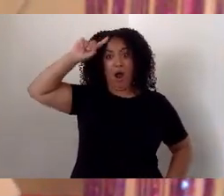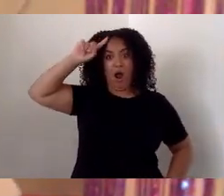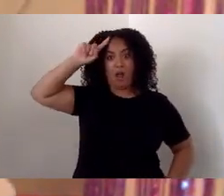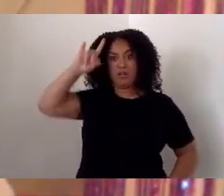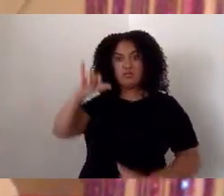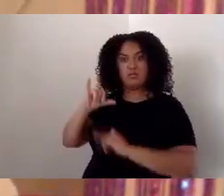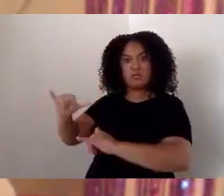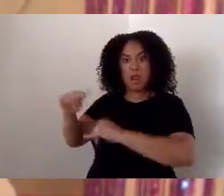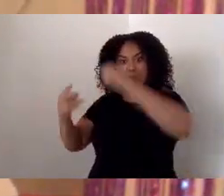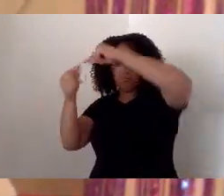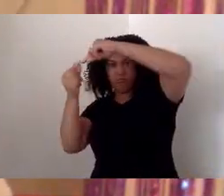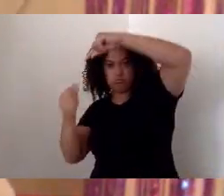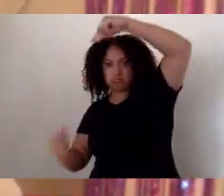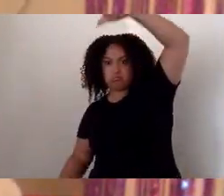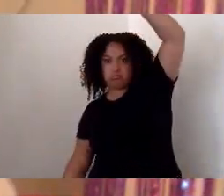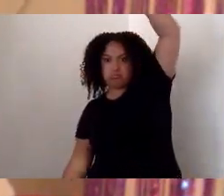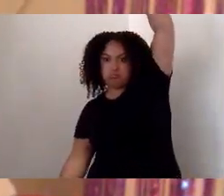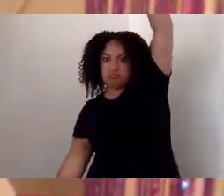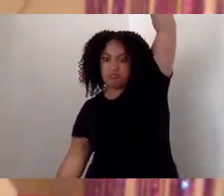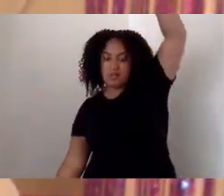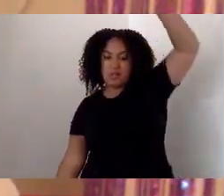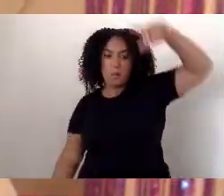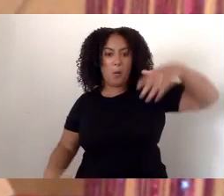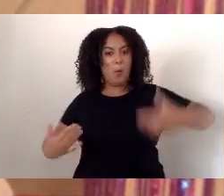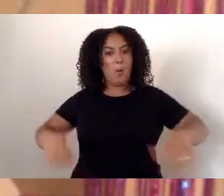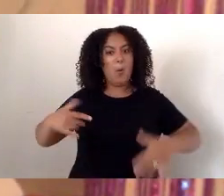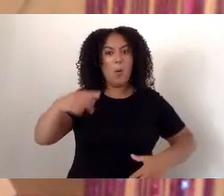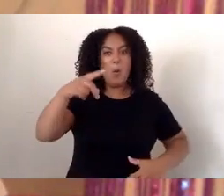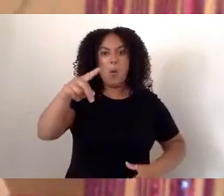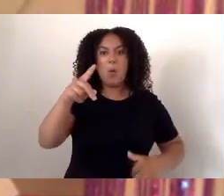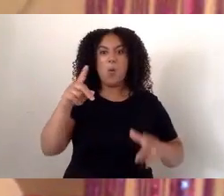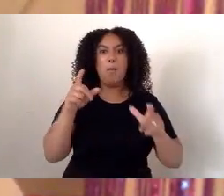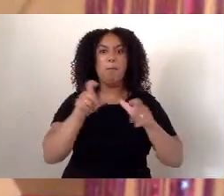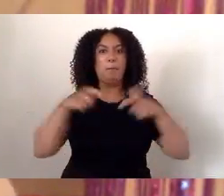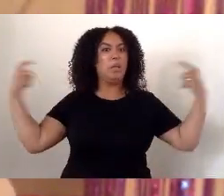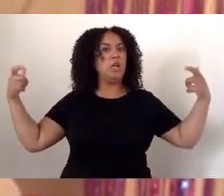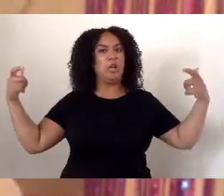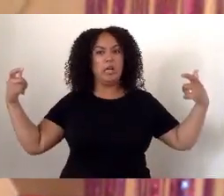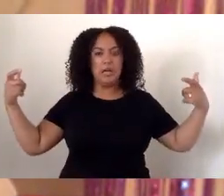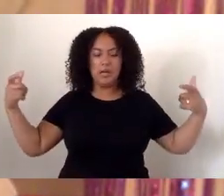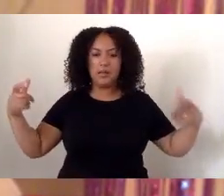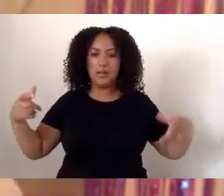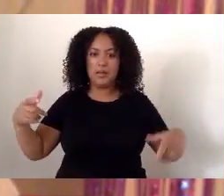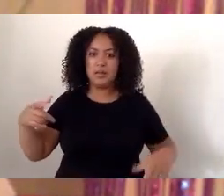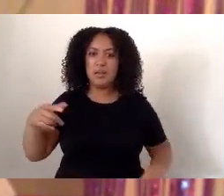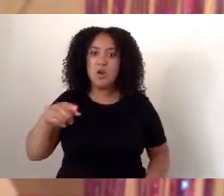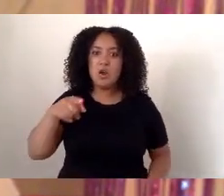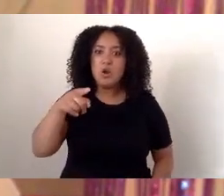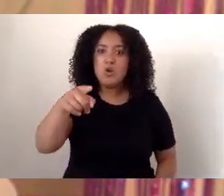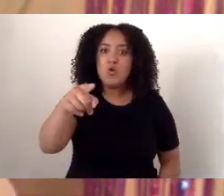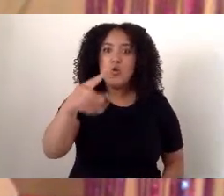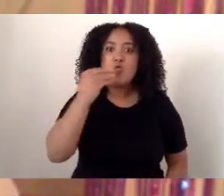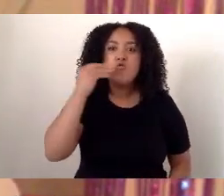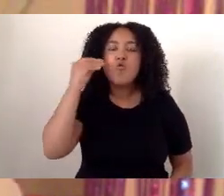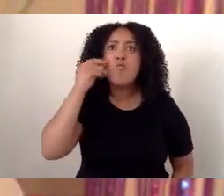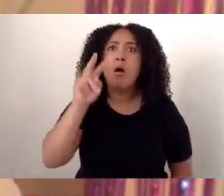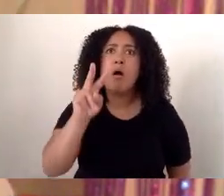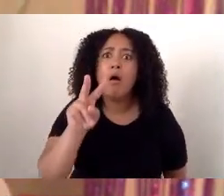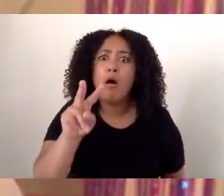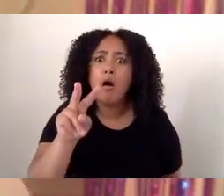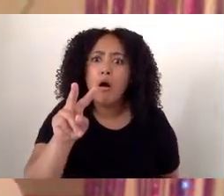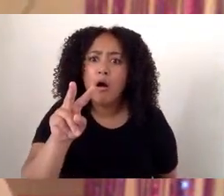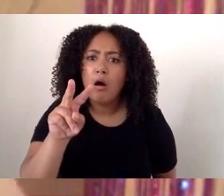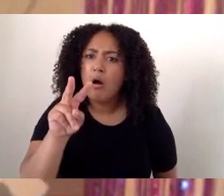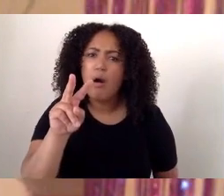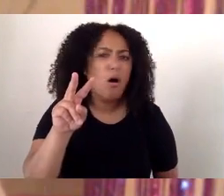So Flower is a very large puppet. And if you're looking at this and thinking, wow, that's a really hard craft to do, I promise that